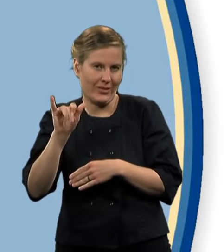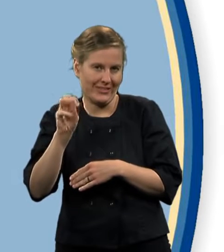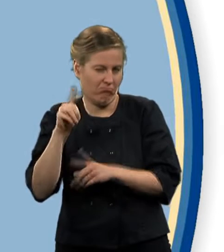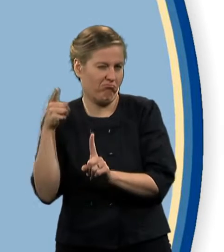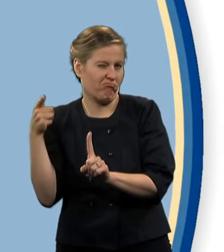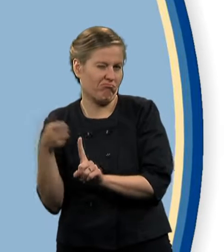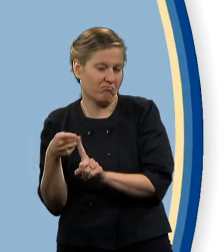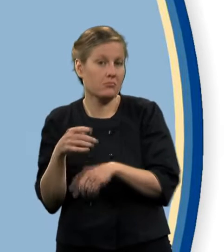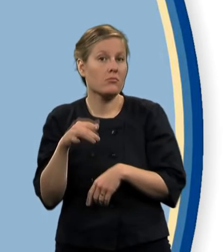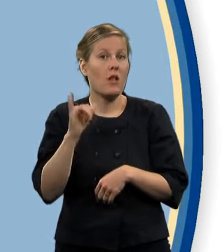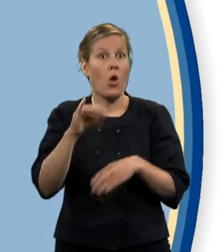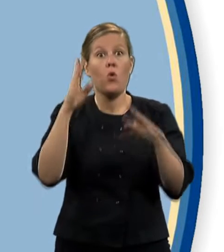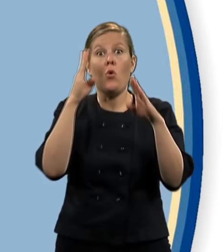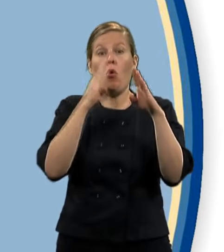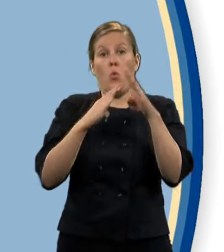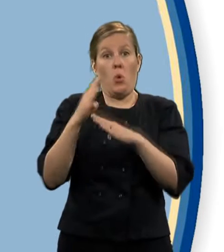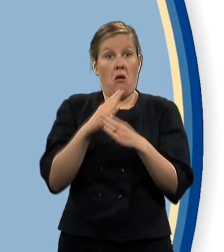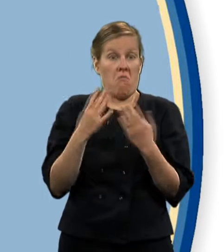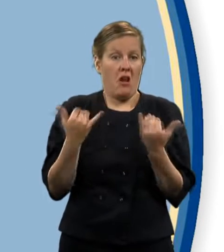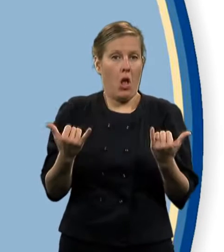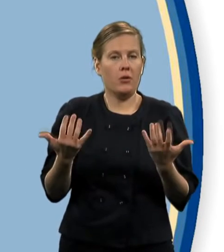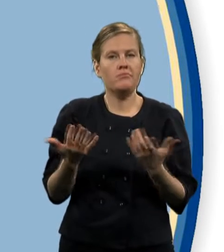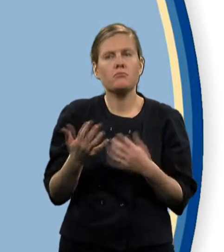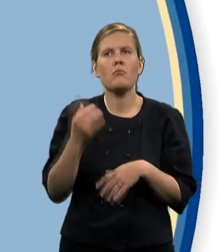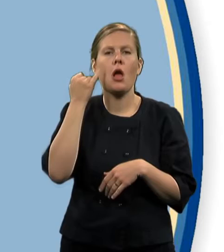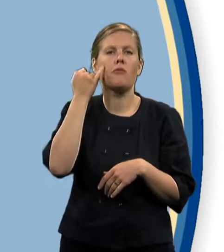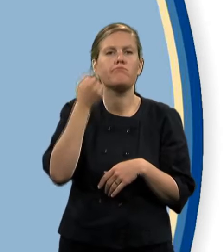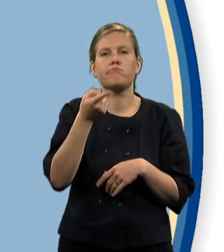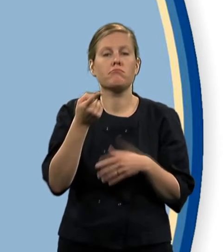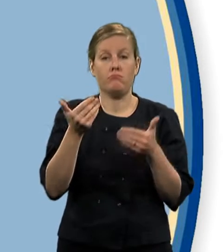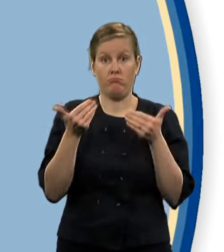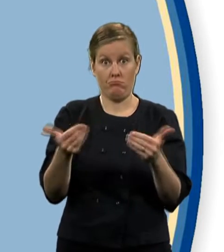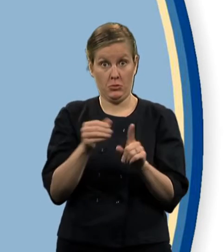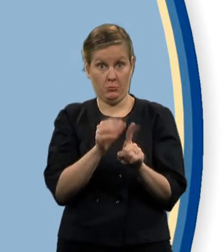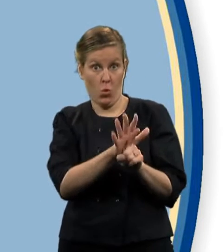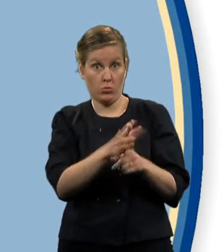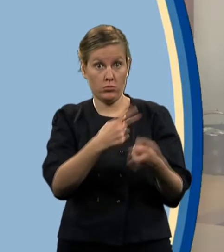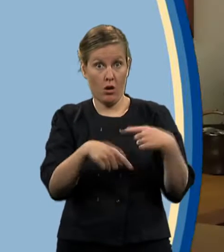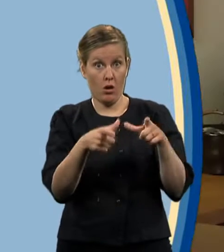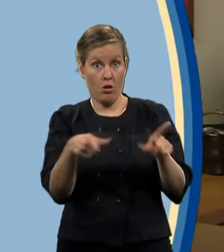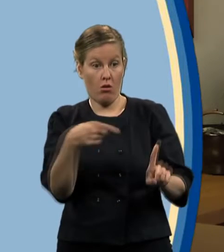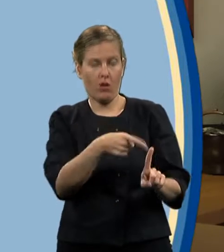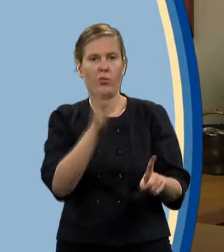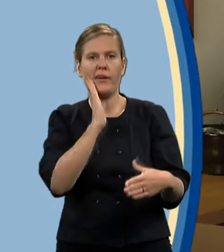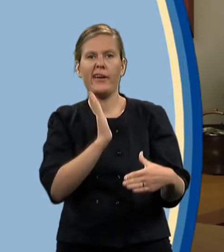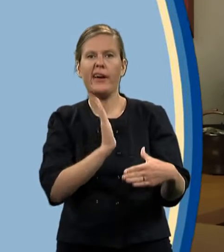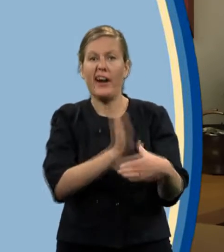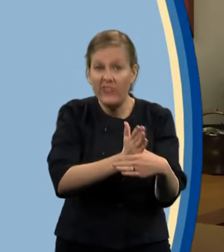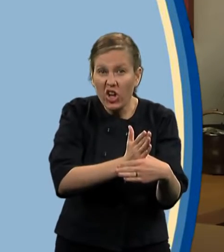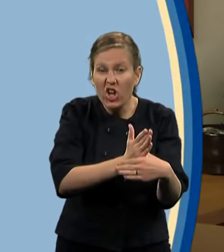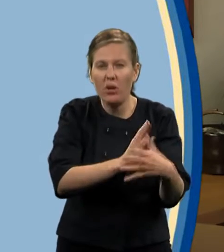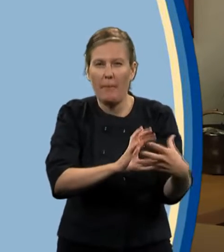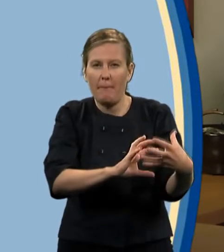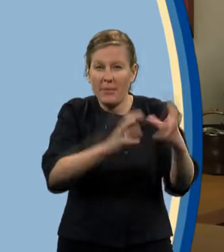can see the connection with a worry about bilingualism. But now it has to do with, if you're exposed early to